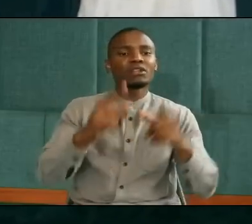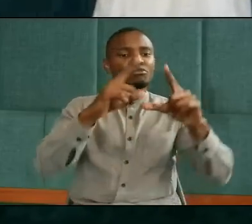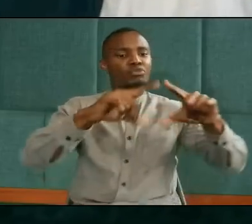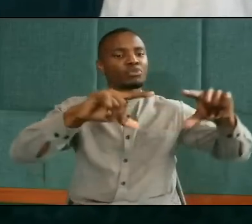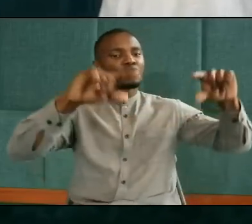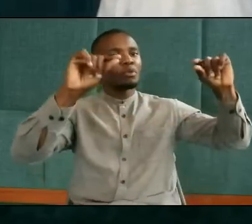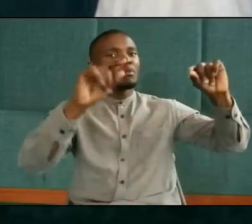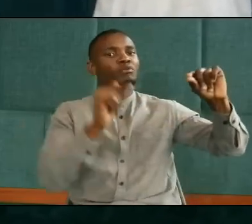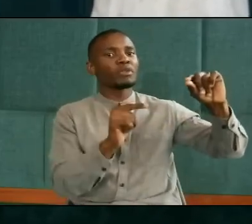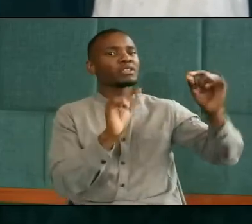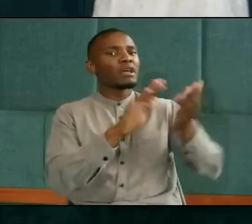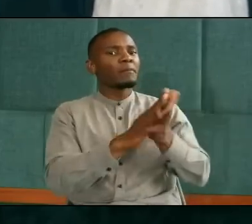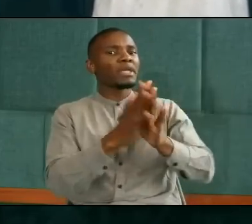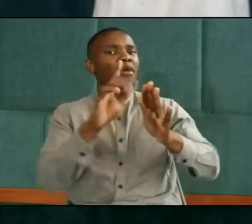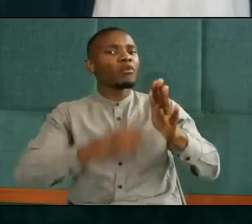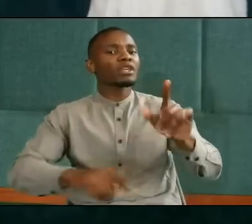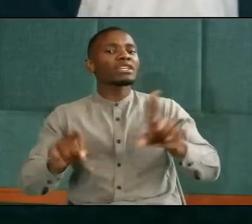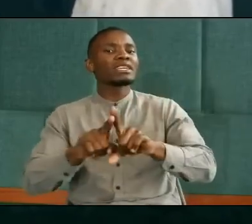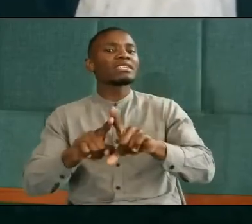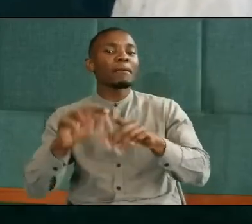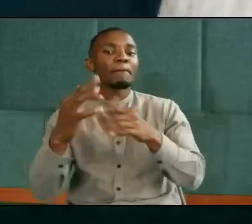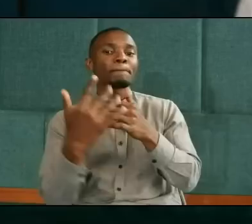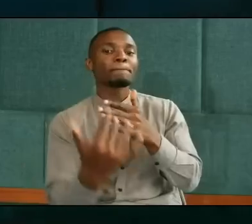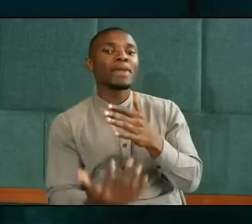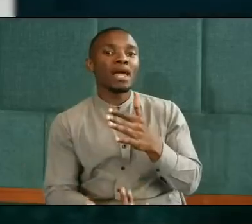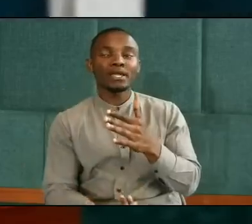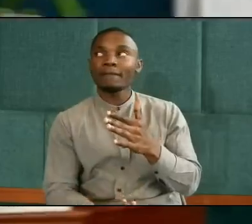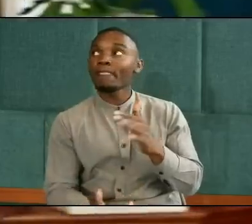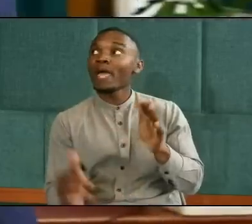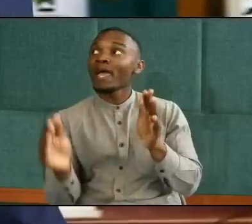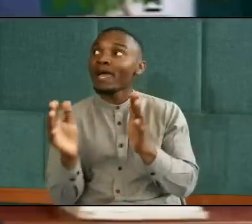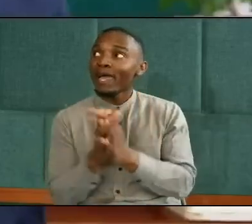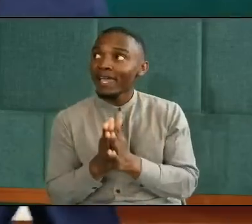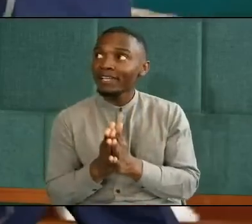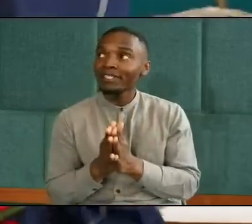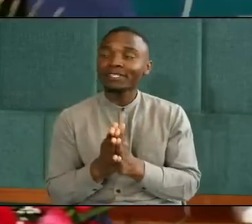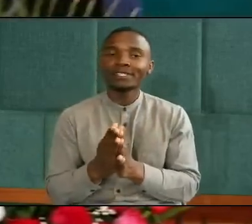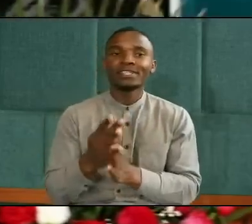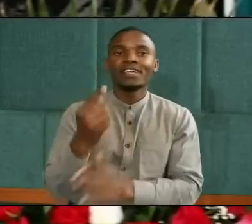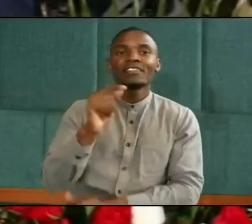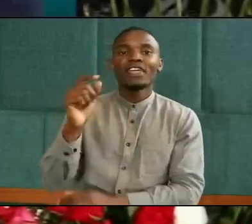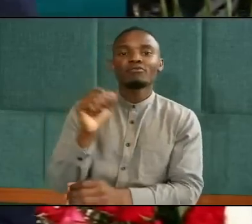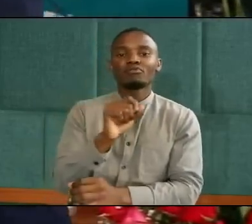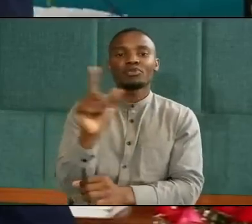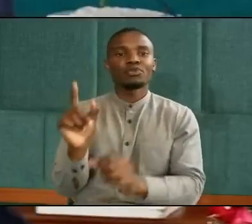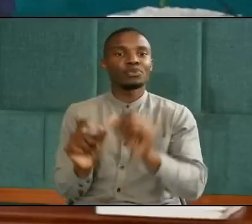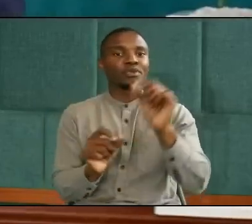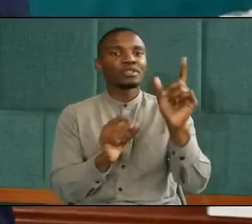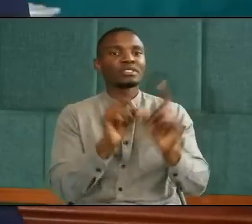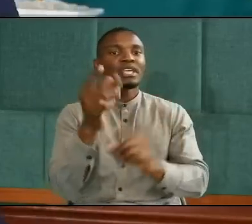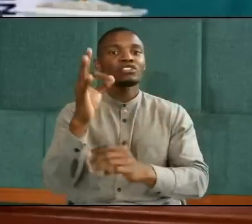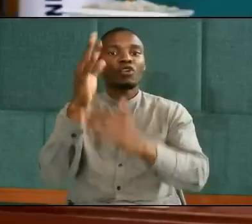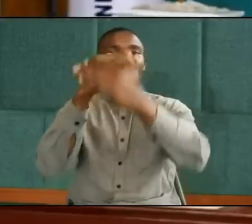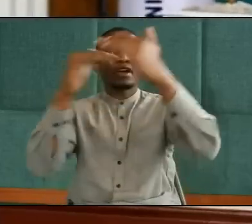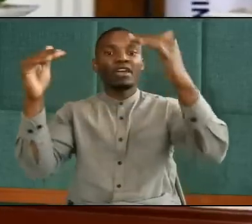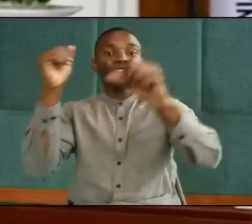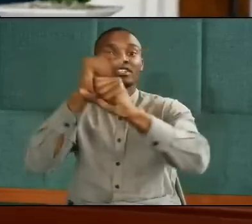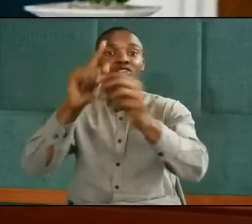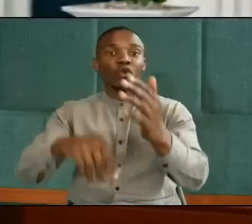became like blood, and the stars of heaven fell to